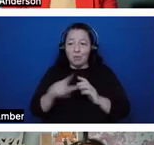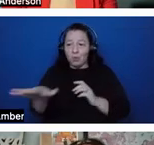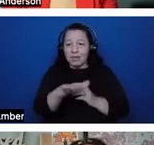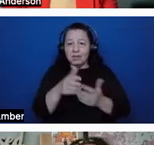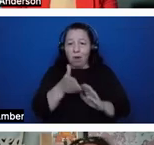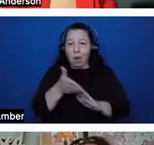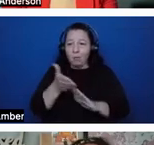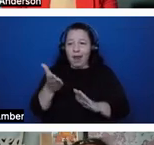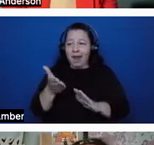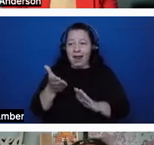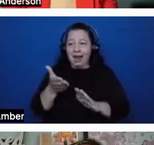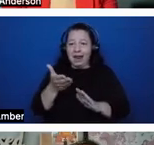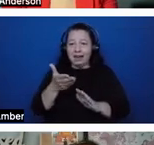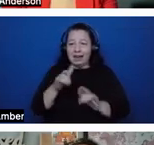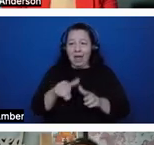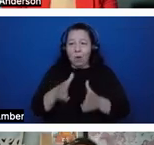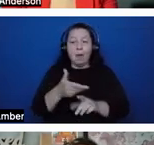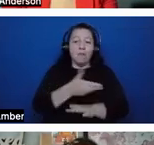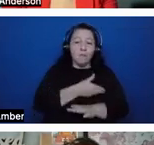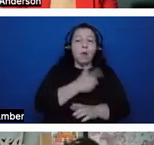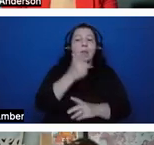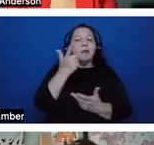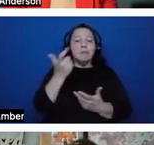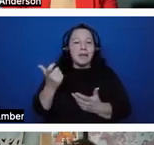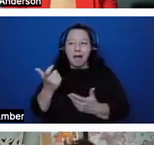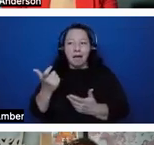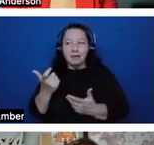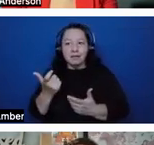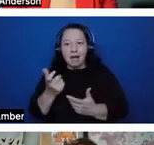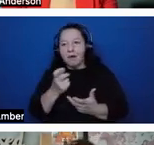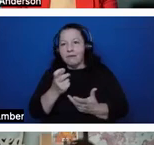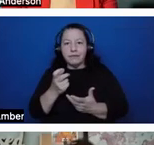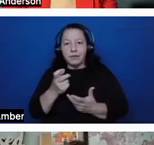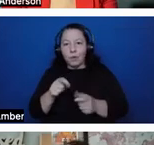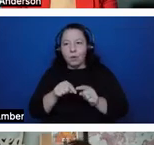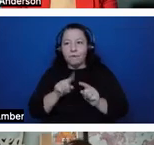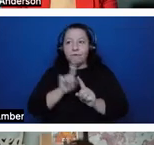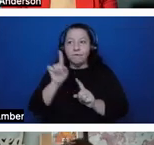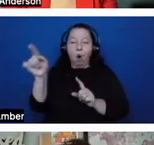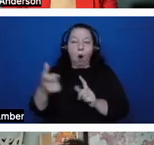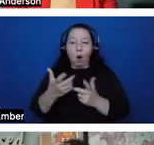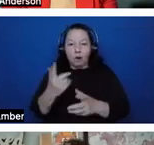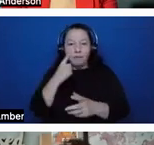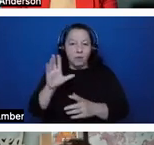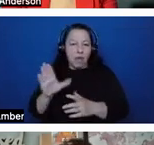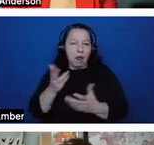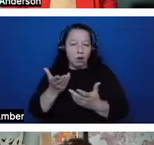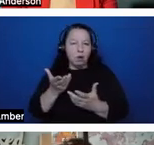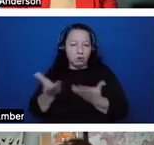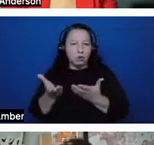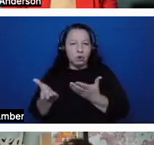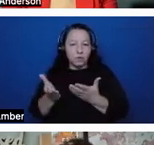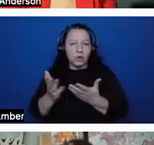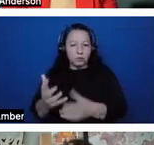between that they would have to travel to get services. And so just all of that. I'm glad that you named it, because